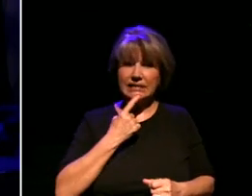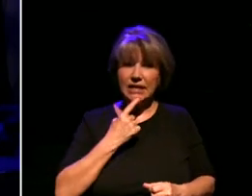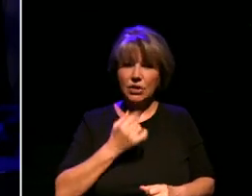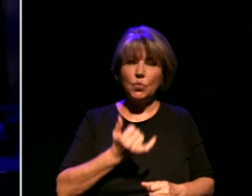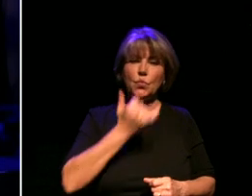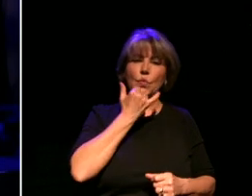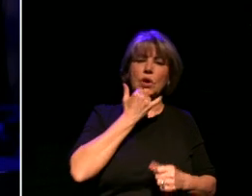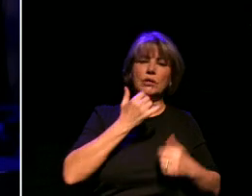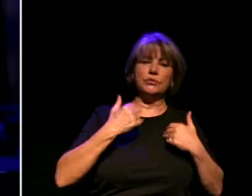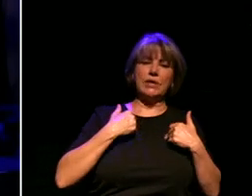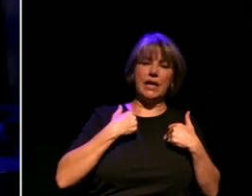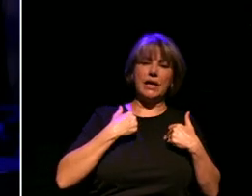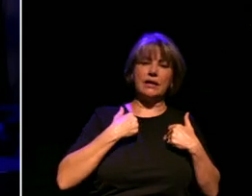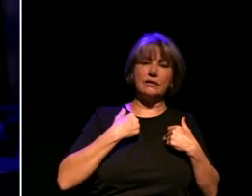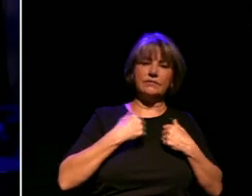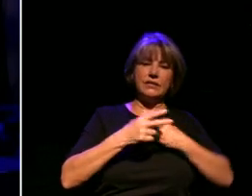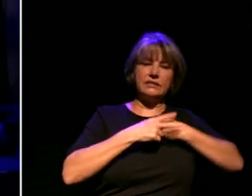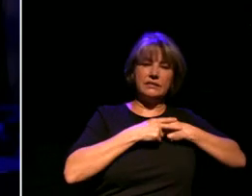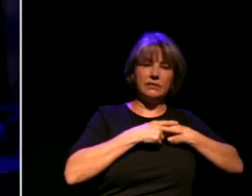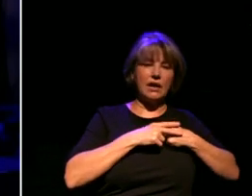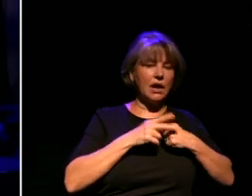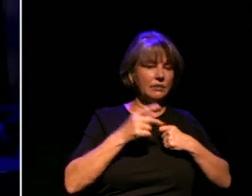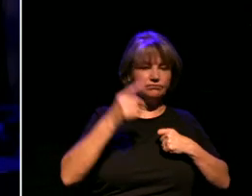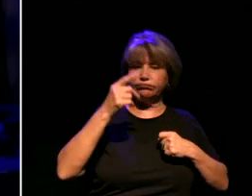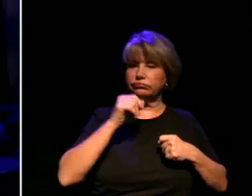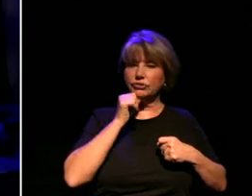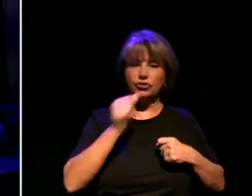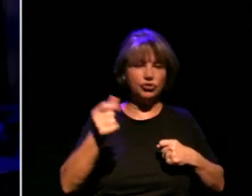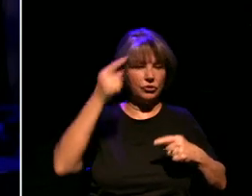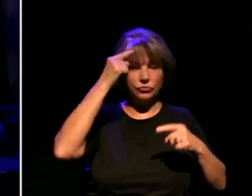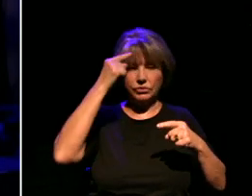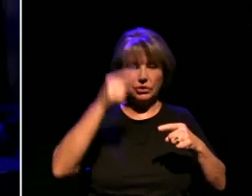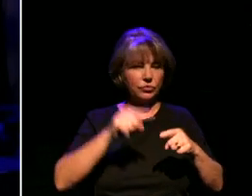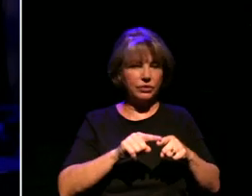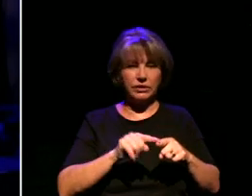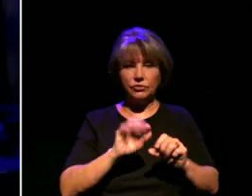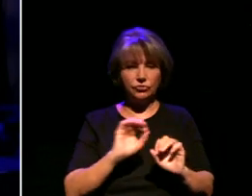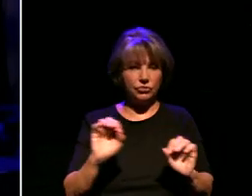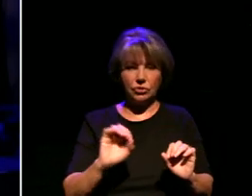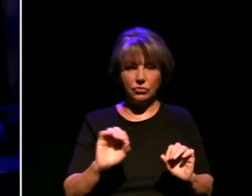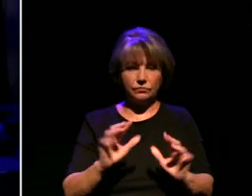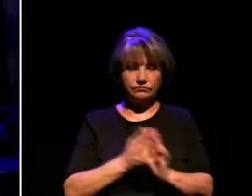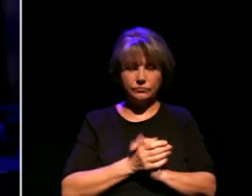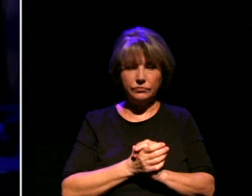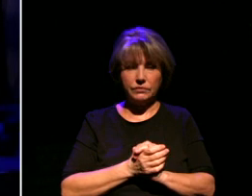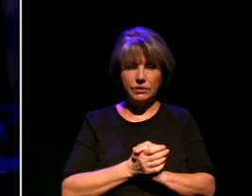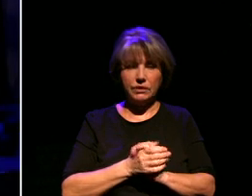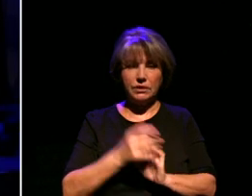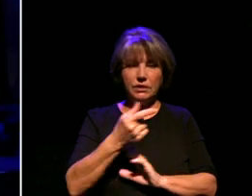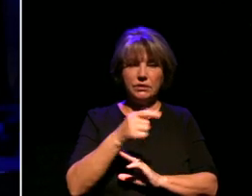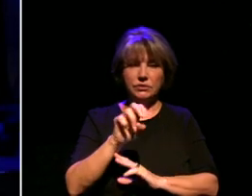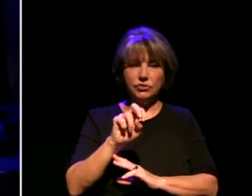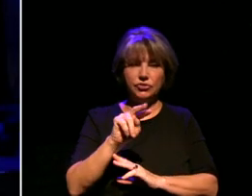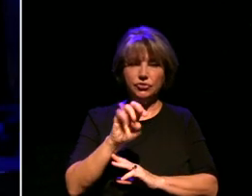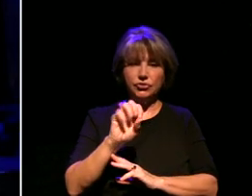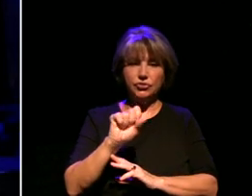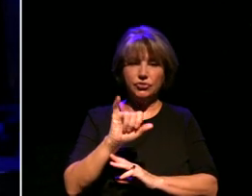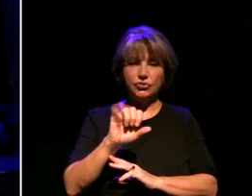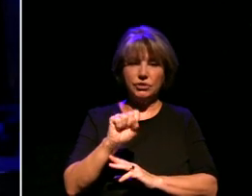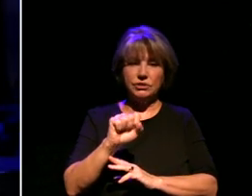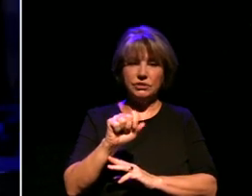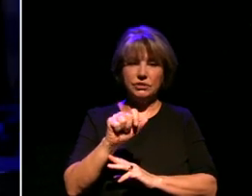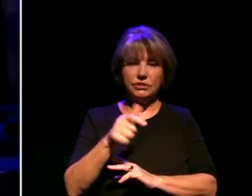have savings. And I disagree strongly with that. And Genesis 41 is a case in point. It's not wrong to have